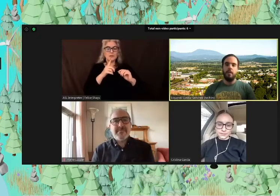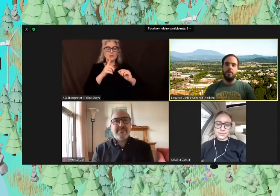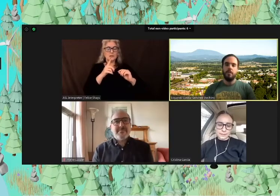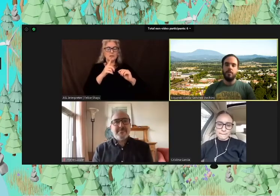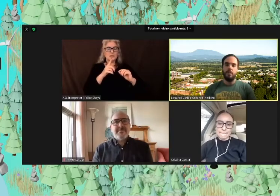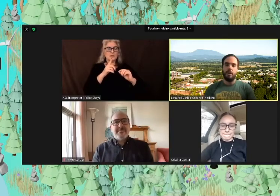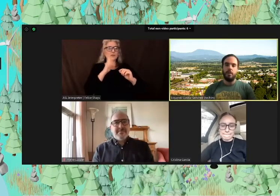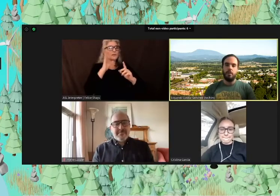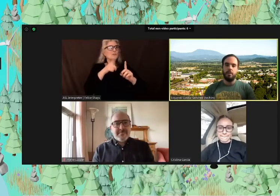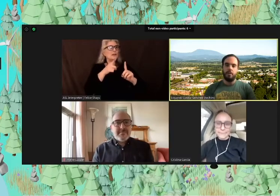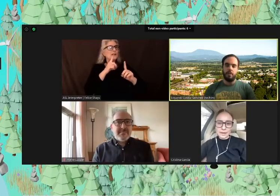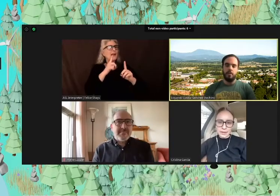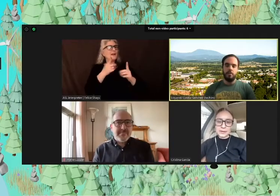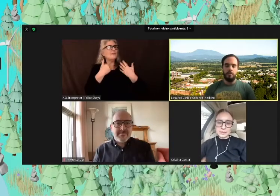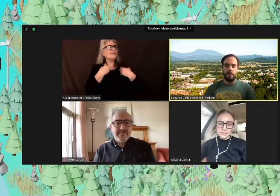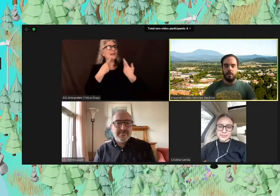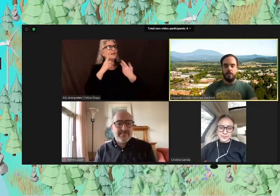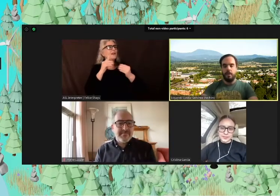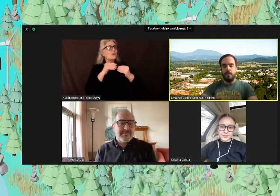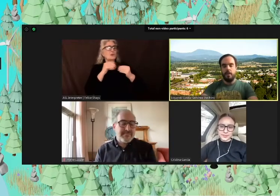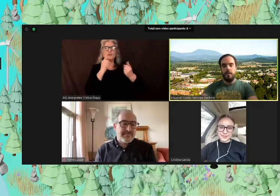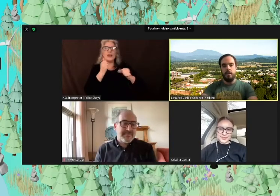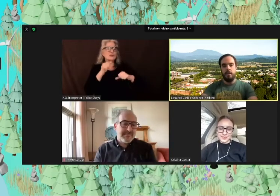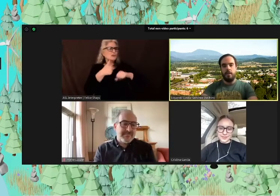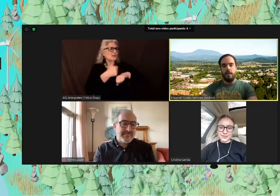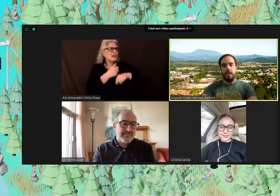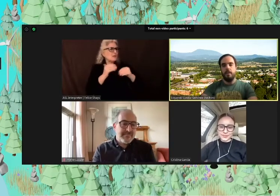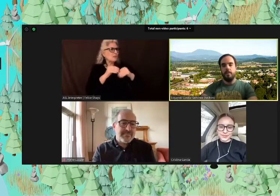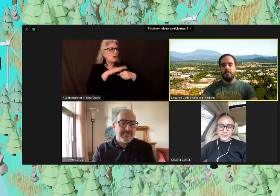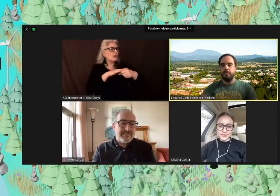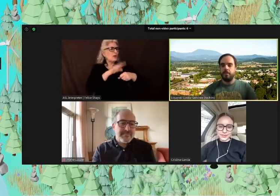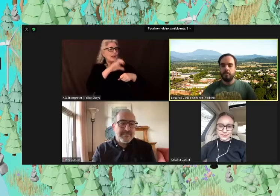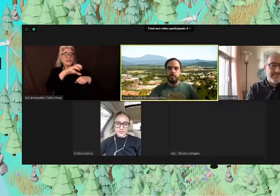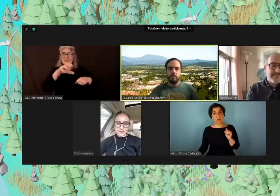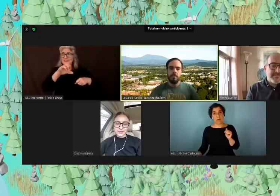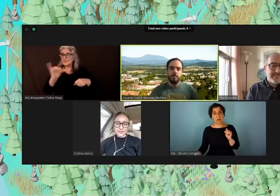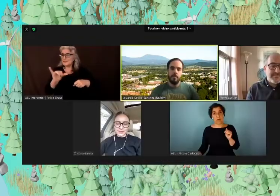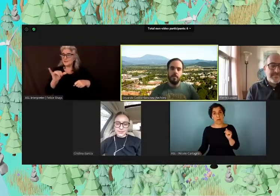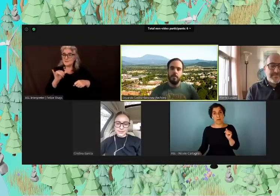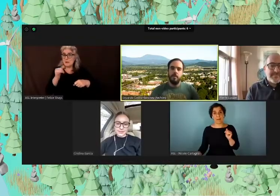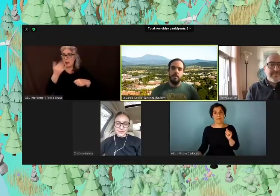far. So I don't know what your thoughts are on that.